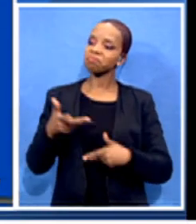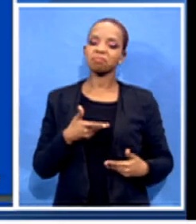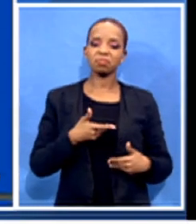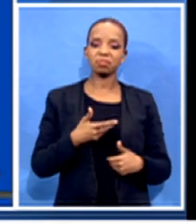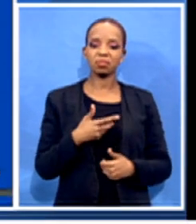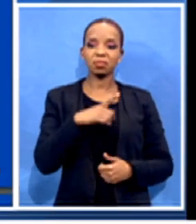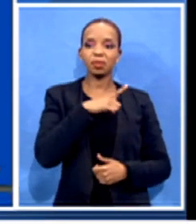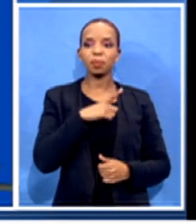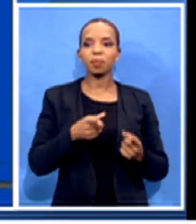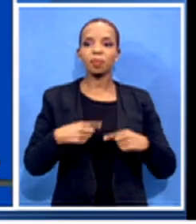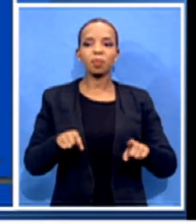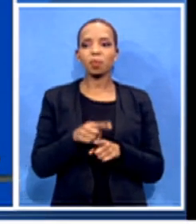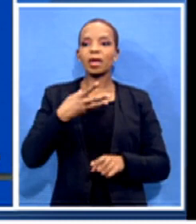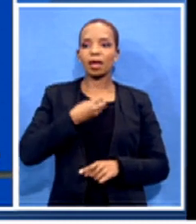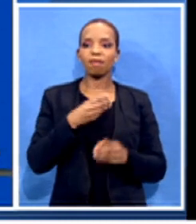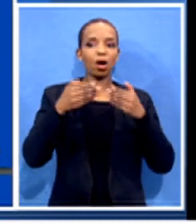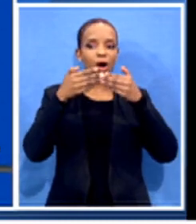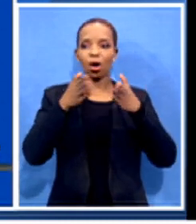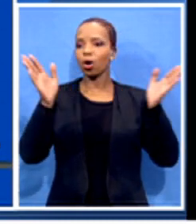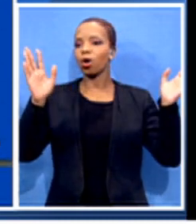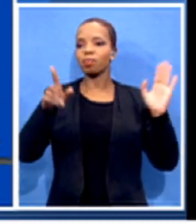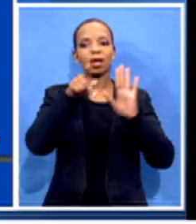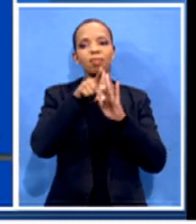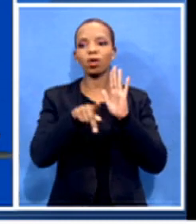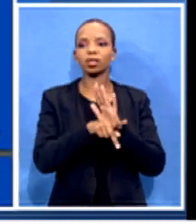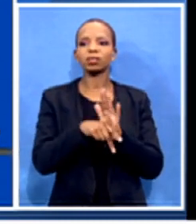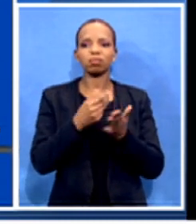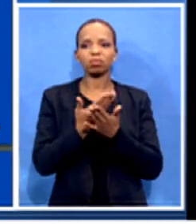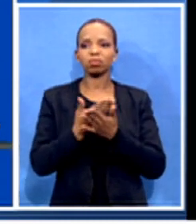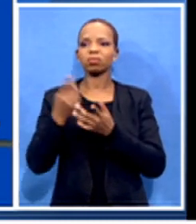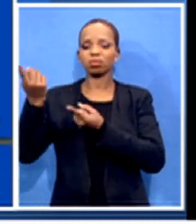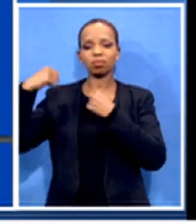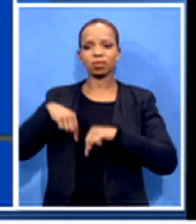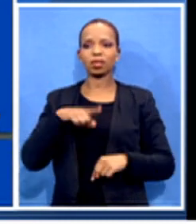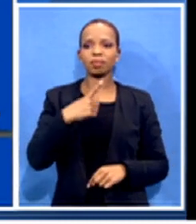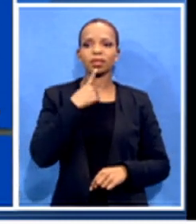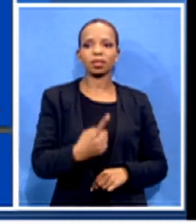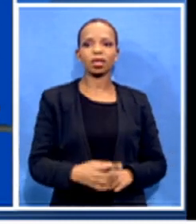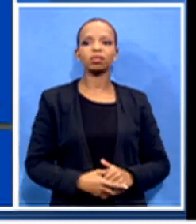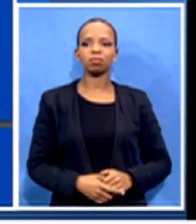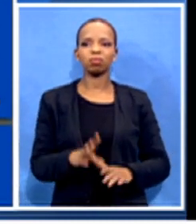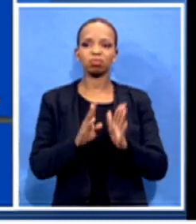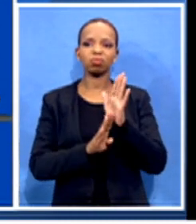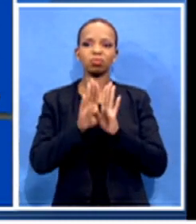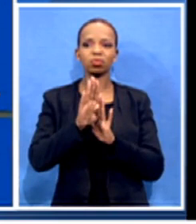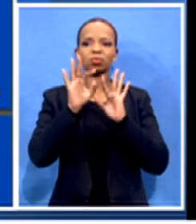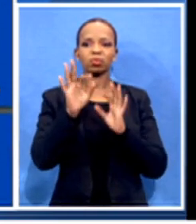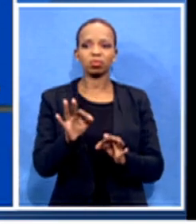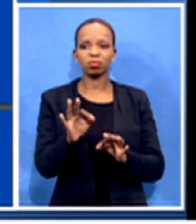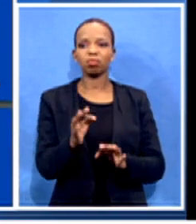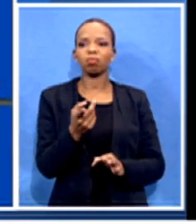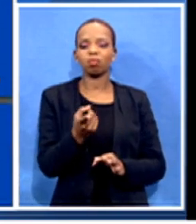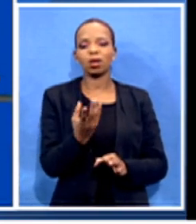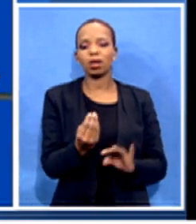We've got open policy for them to come and say, Mr. Ngubane, you've developed this. This has got nothing to do. It will not help me,